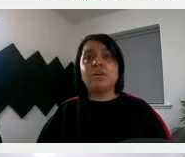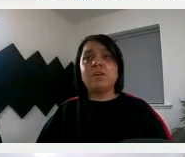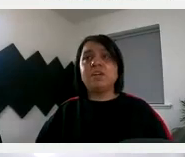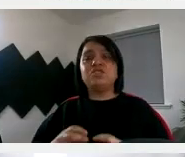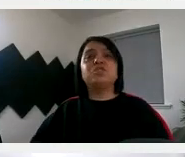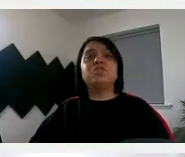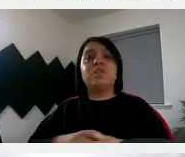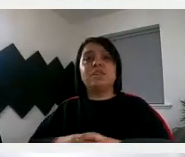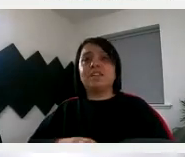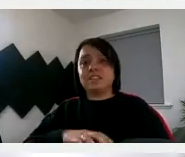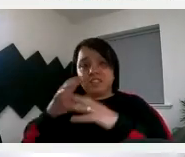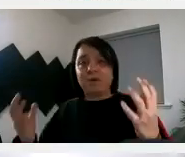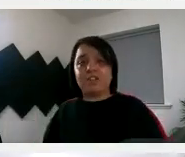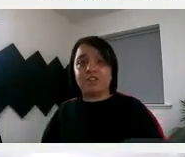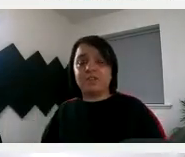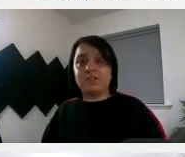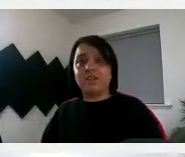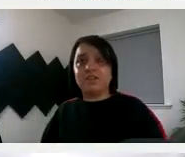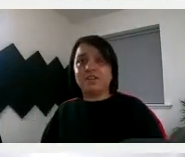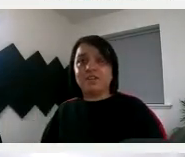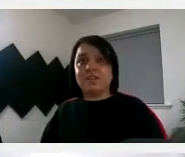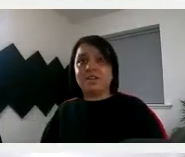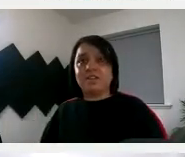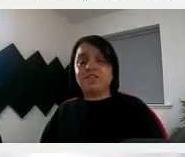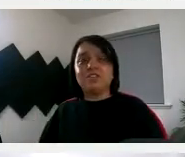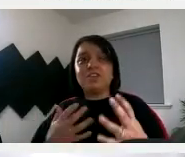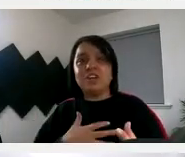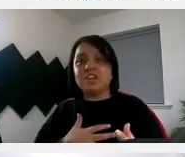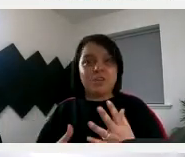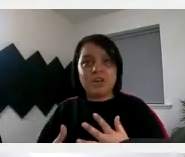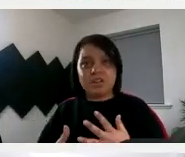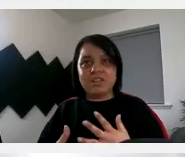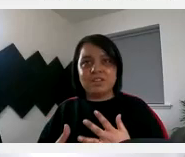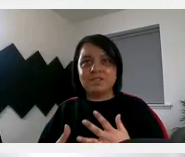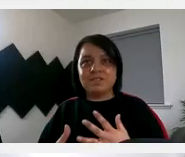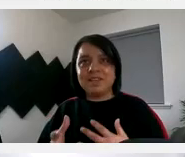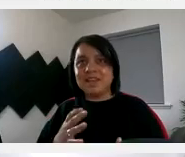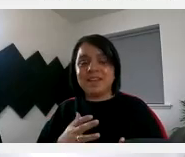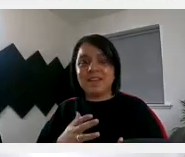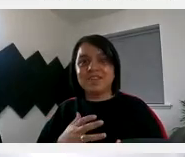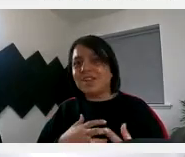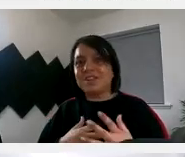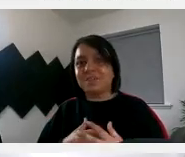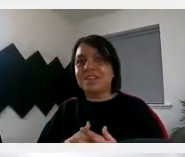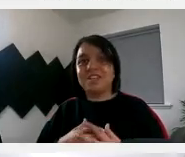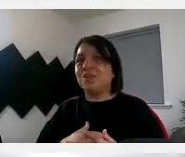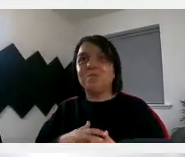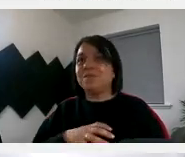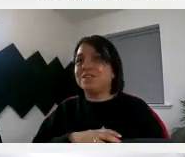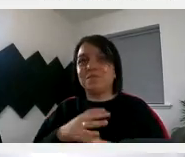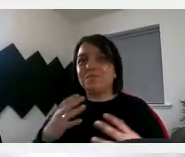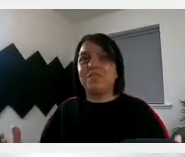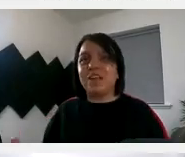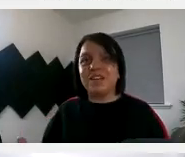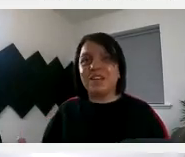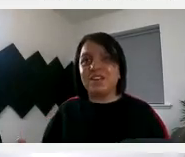one is you're just swearing at the situation. So do you guys swear a lot in Kenya? Do you like swear? Is it normal? Is